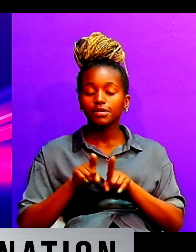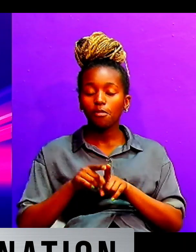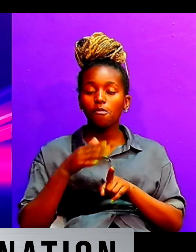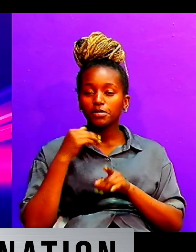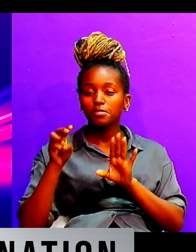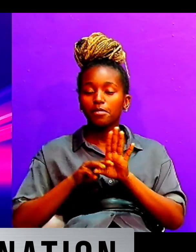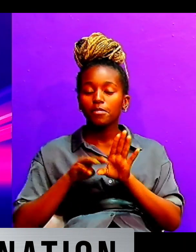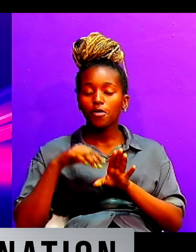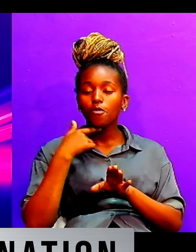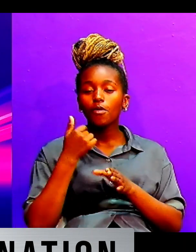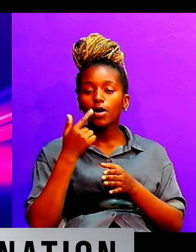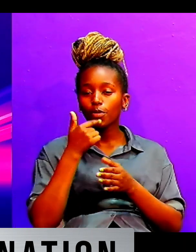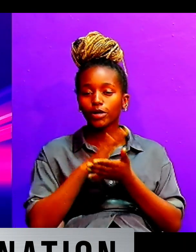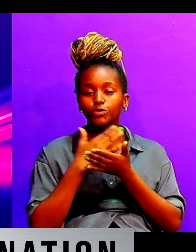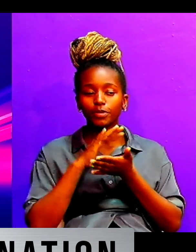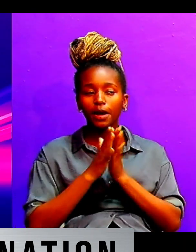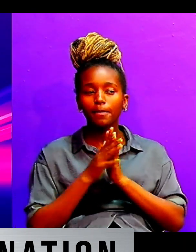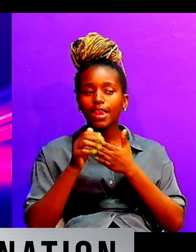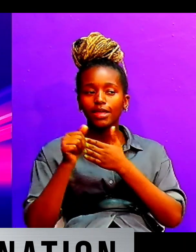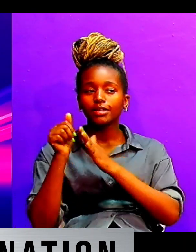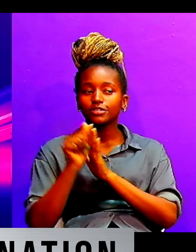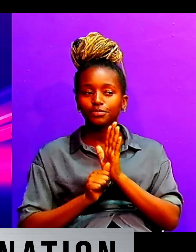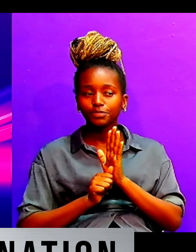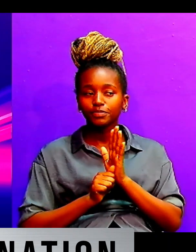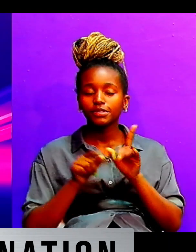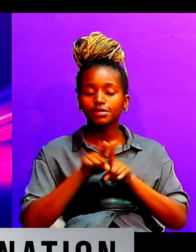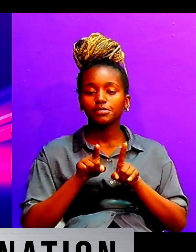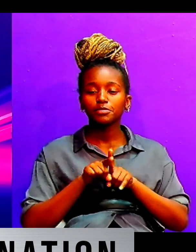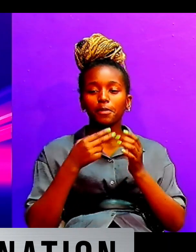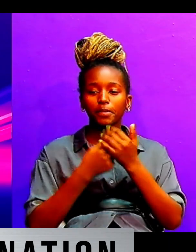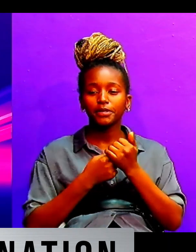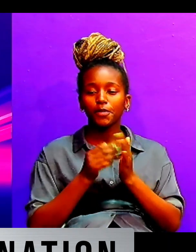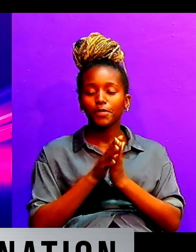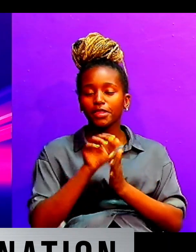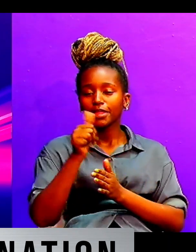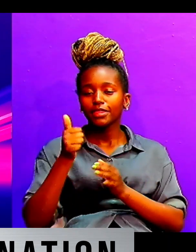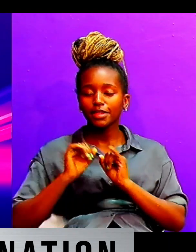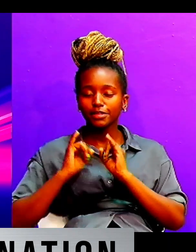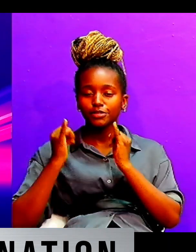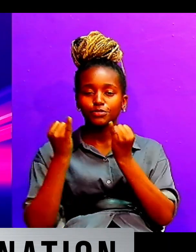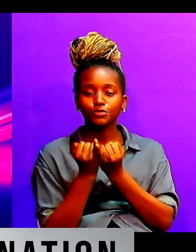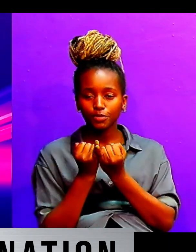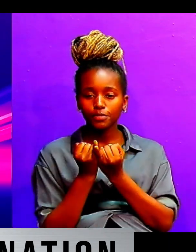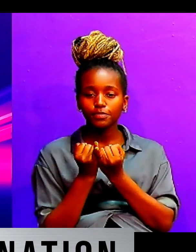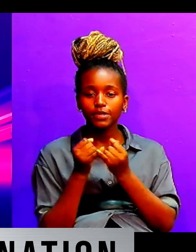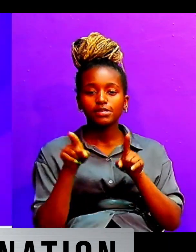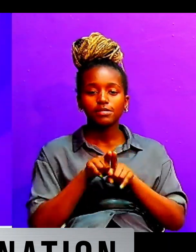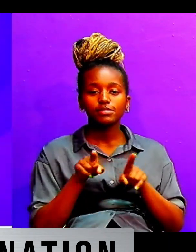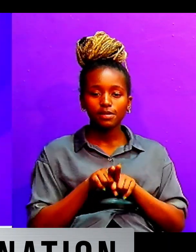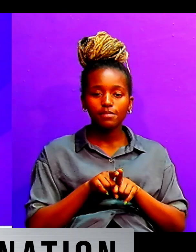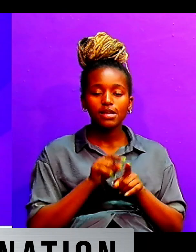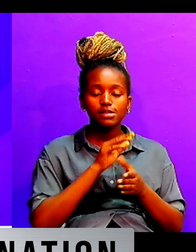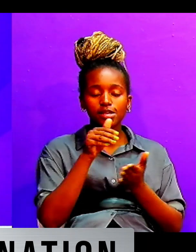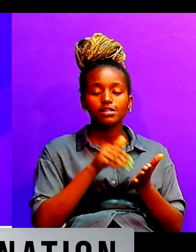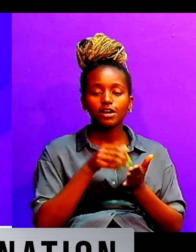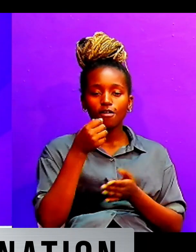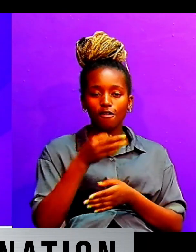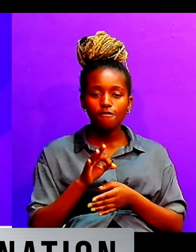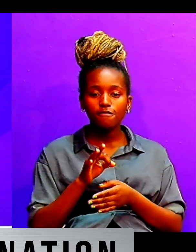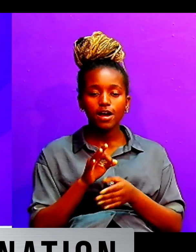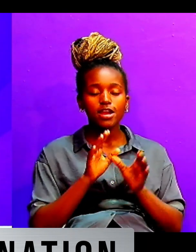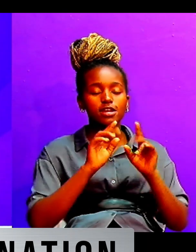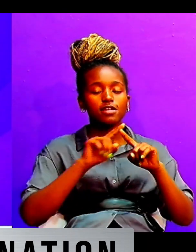have partnered with other institutions like the Oslo Foundation. We have partnered with the Center for Multi-Party